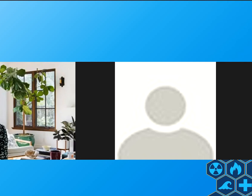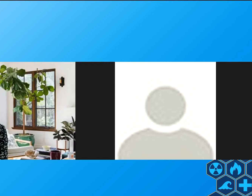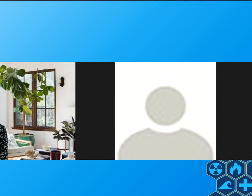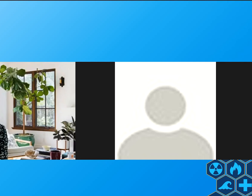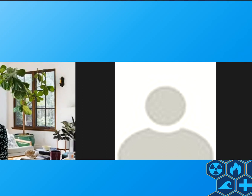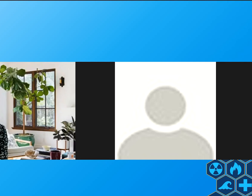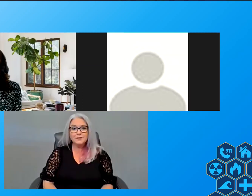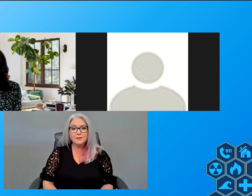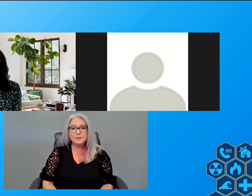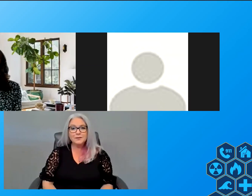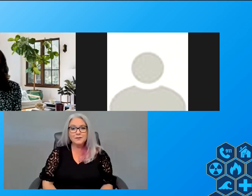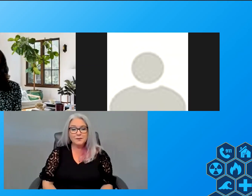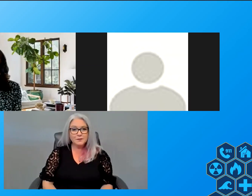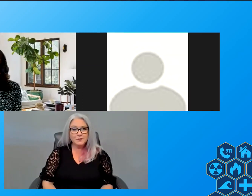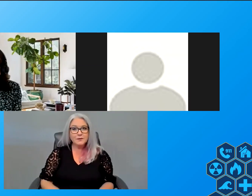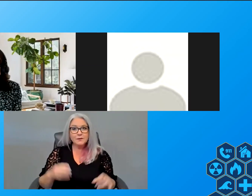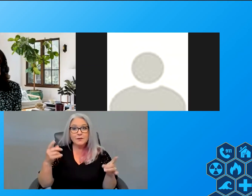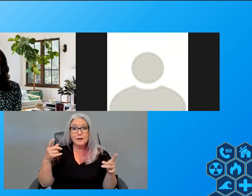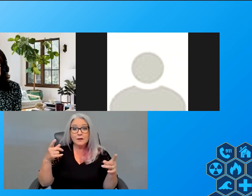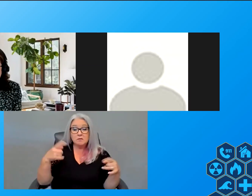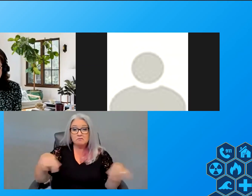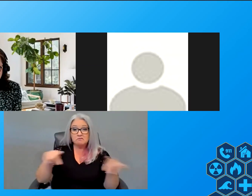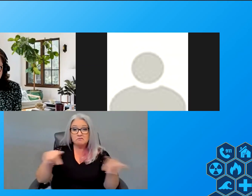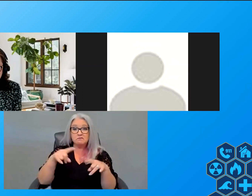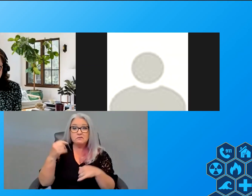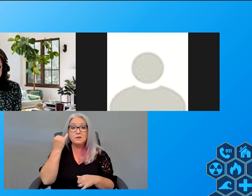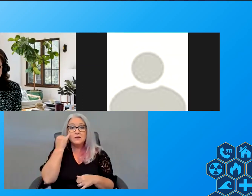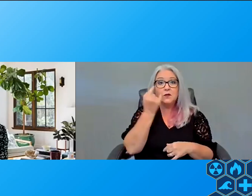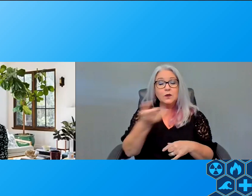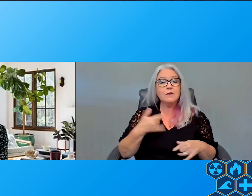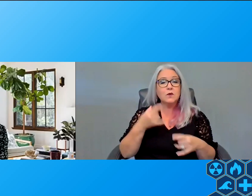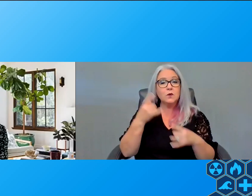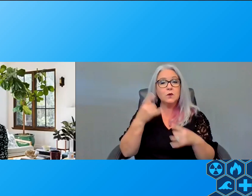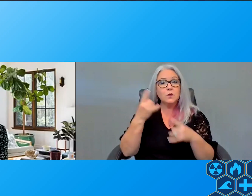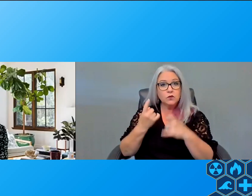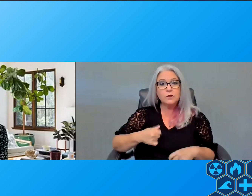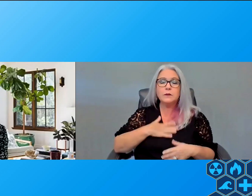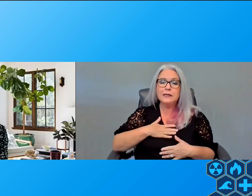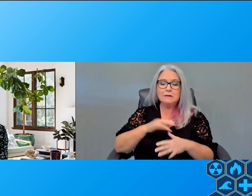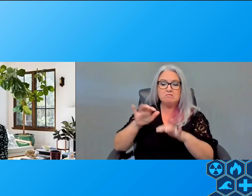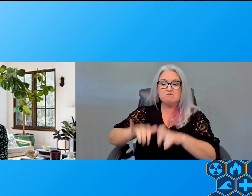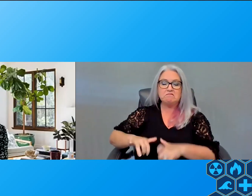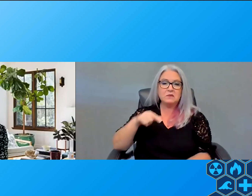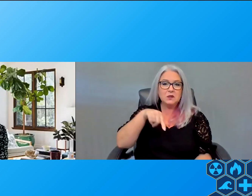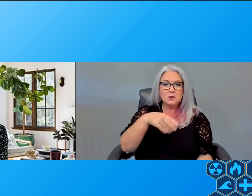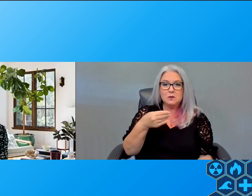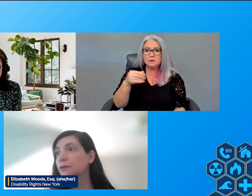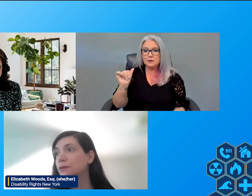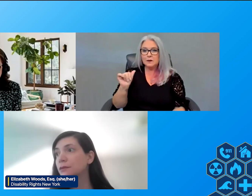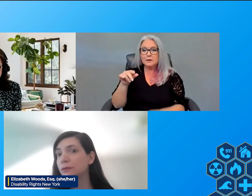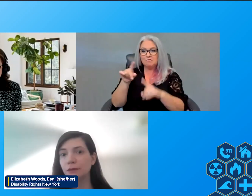Hi, so if you have any questions for Dr. Ayers, can you please put them in the Q&A box?